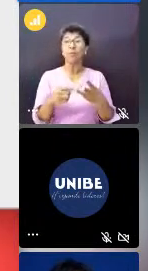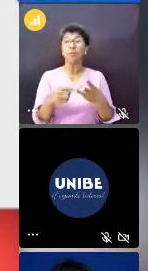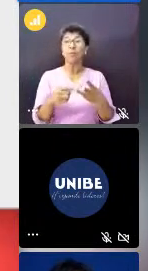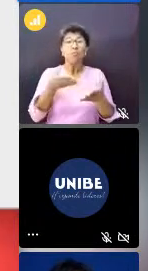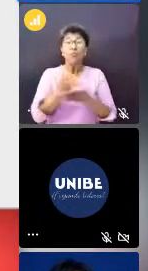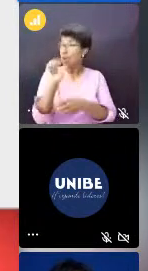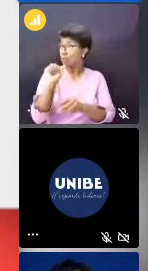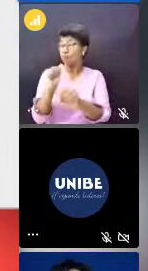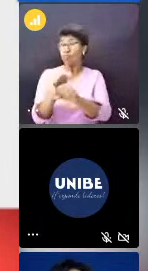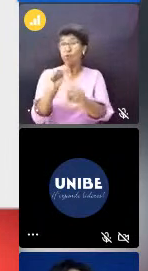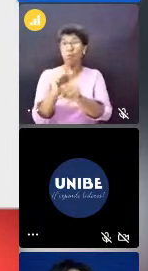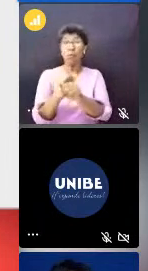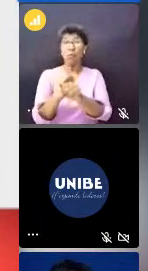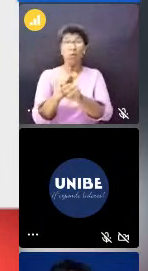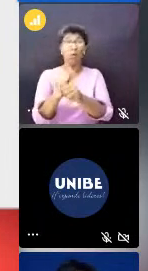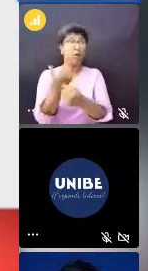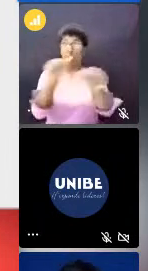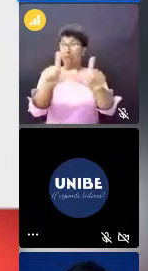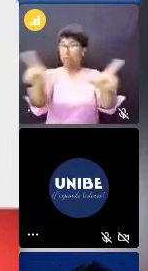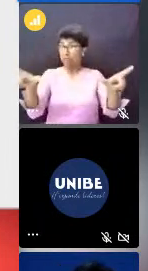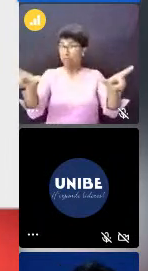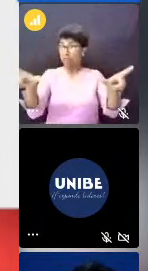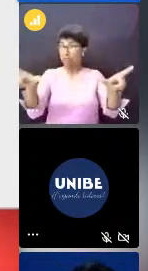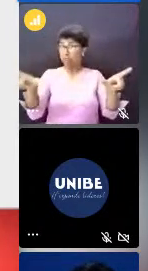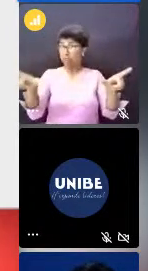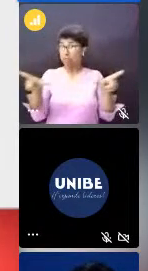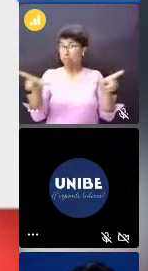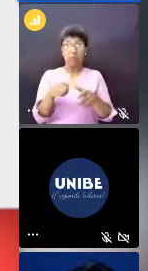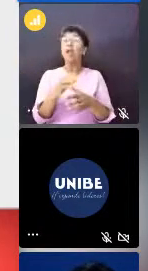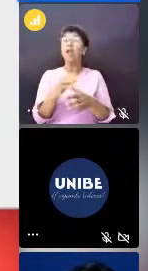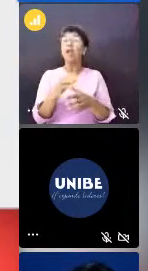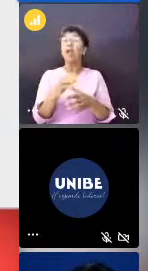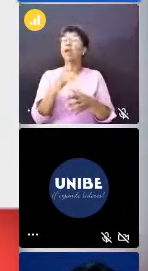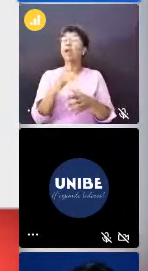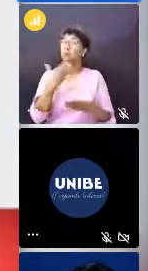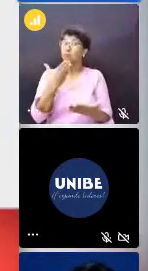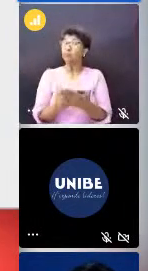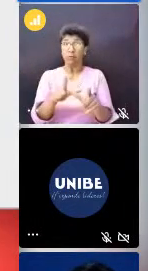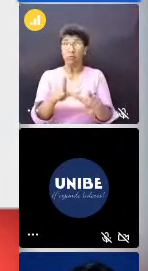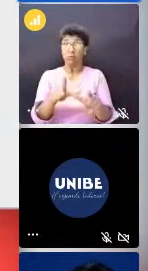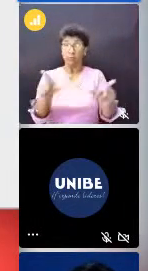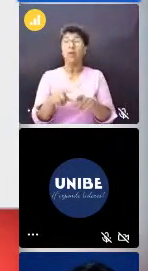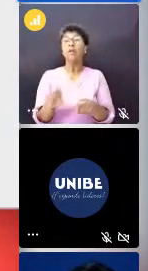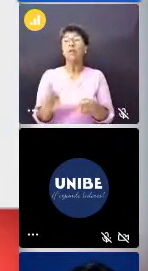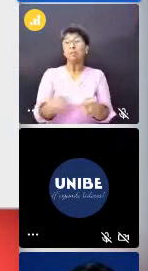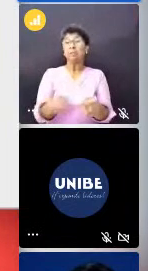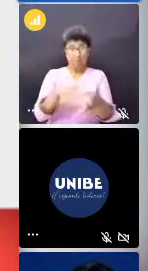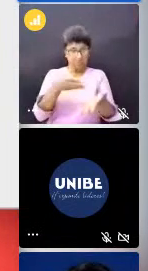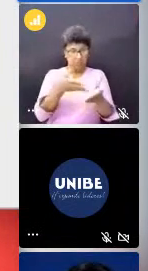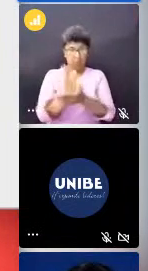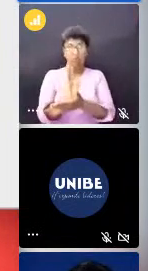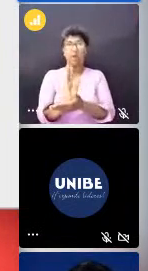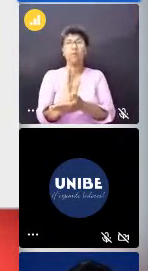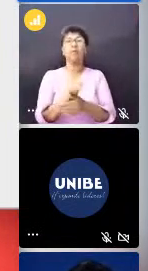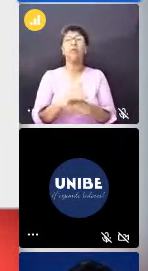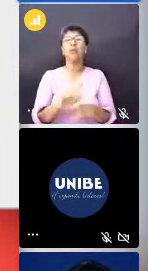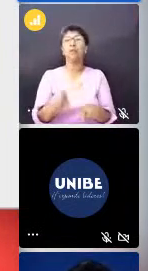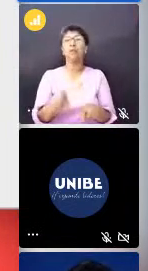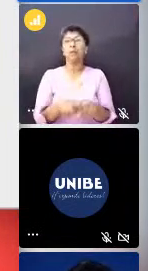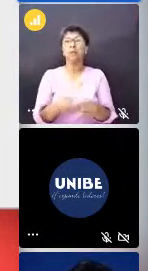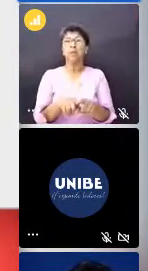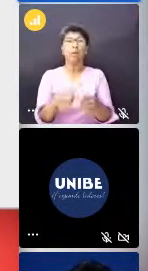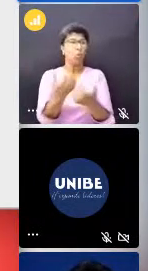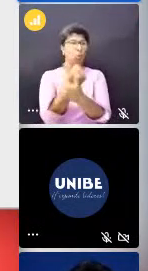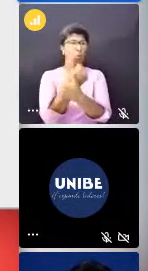an open labor market in adapted conditions, and the right to participation in public,